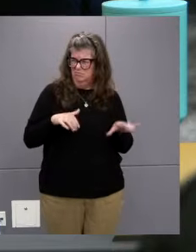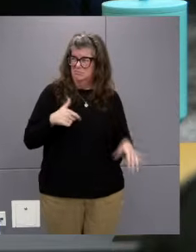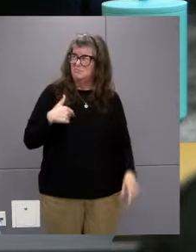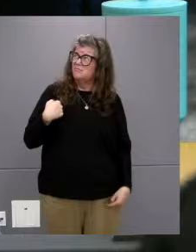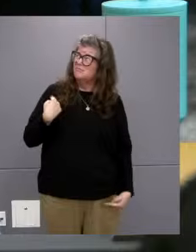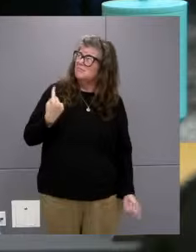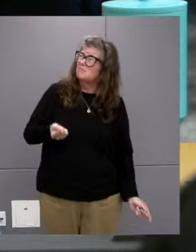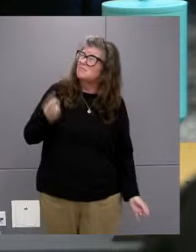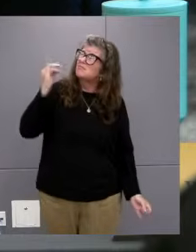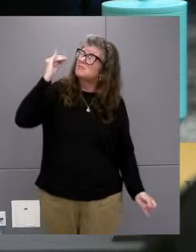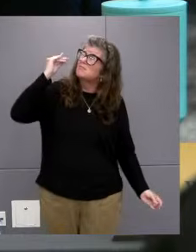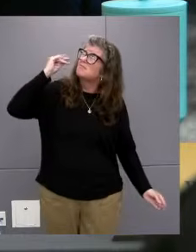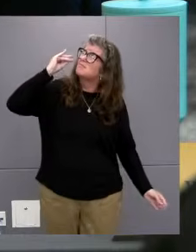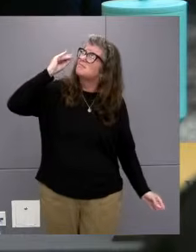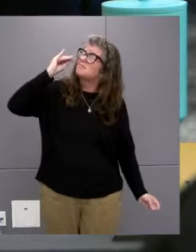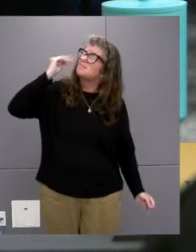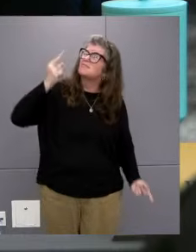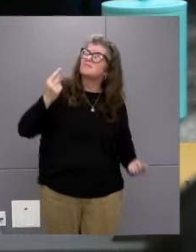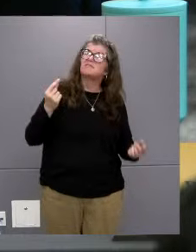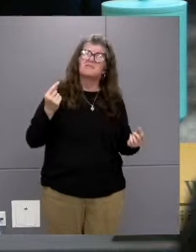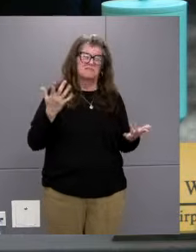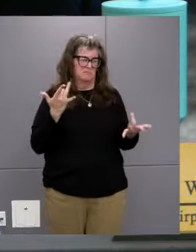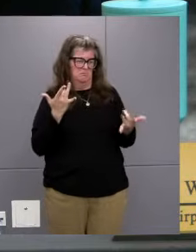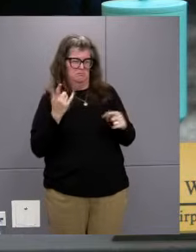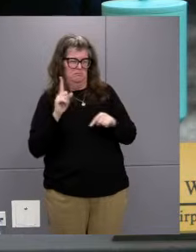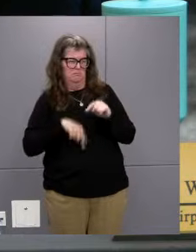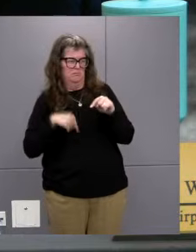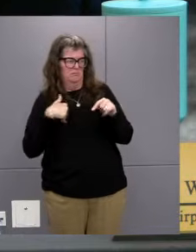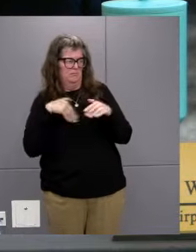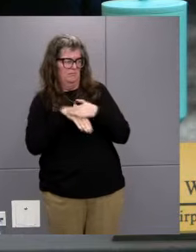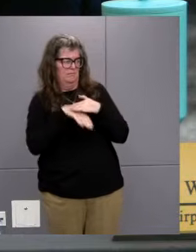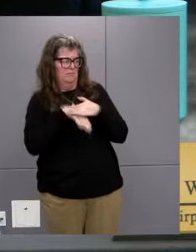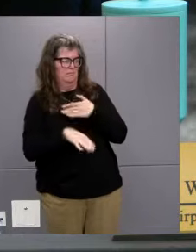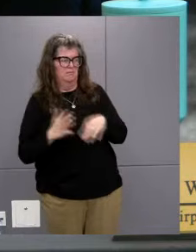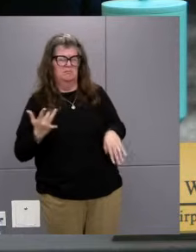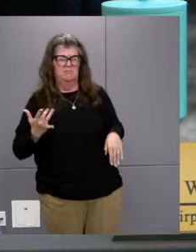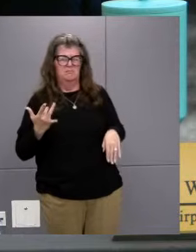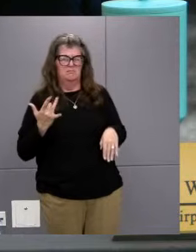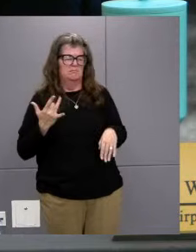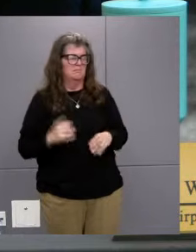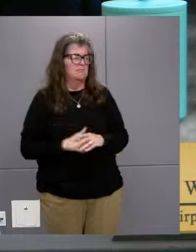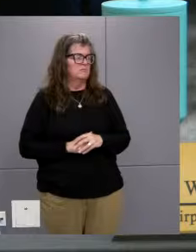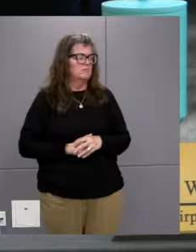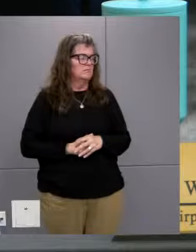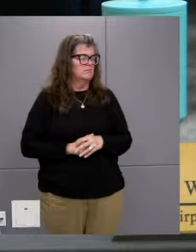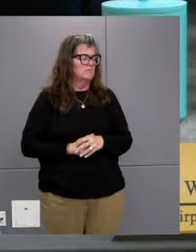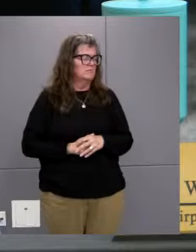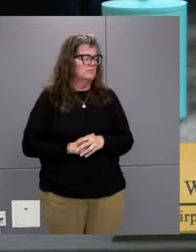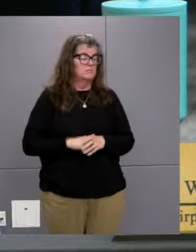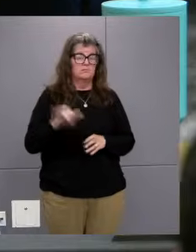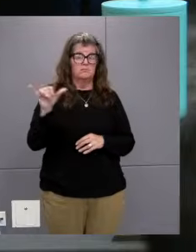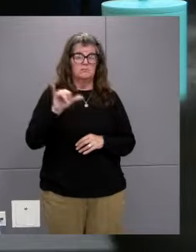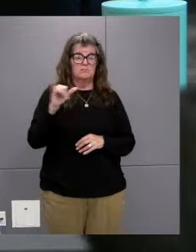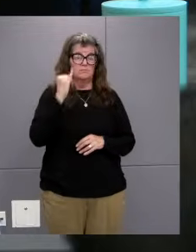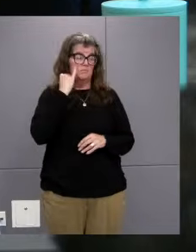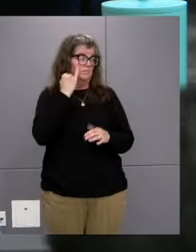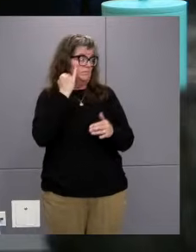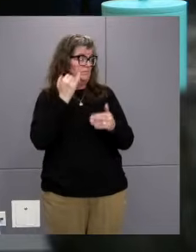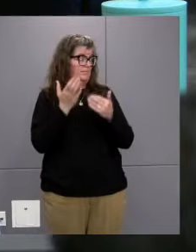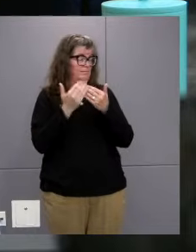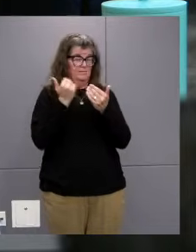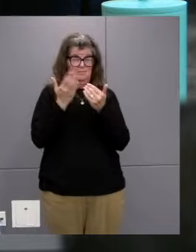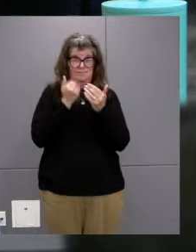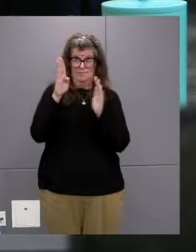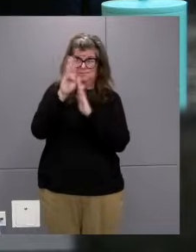done anything. Like, why can I not have access to this place? The second thing, if it's that easy just to do a